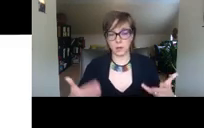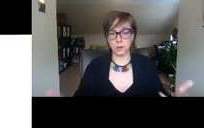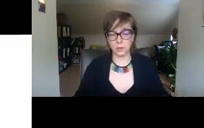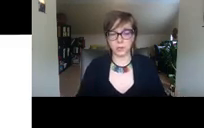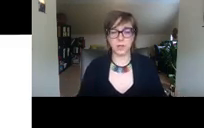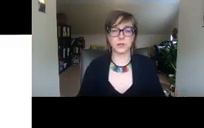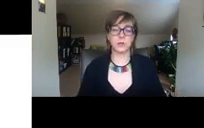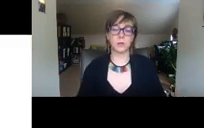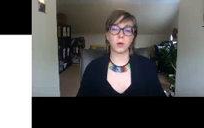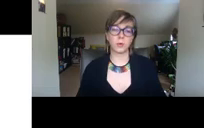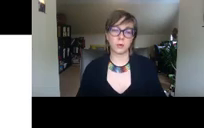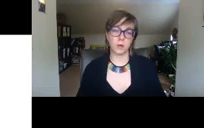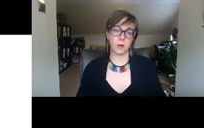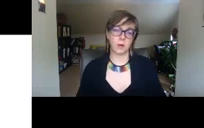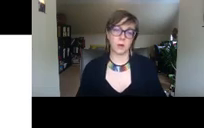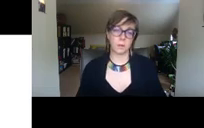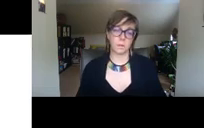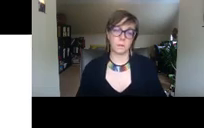their, you know, Language Line's remote